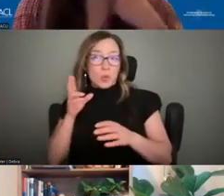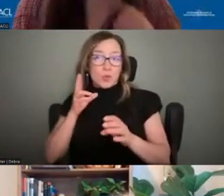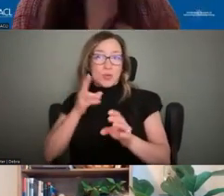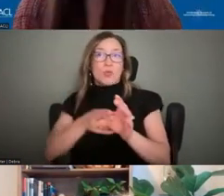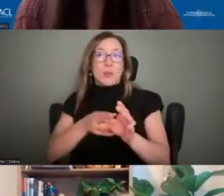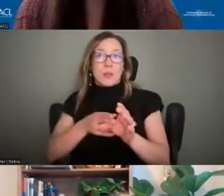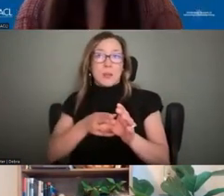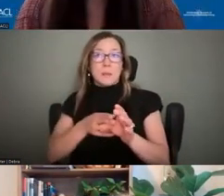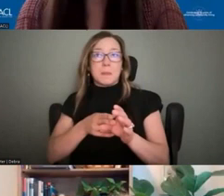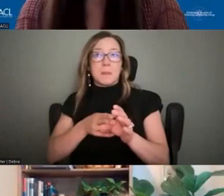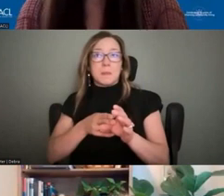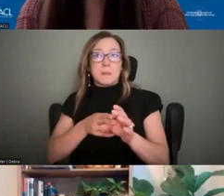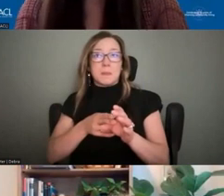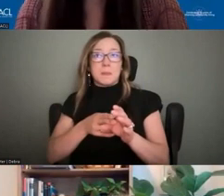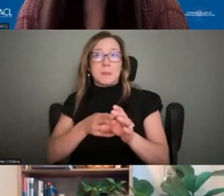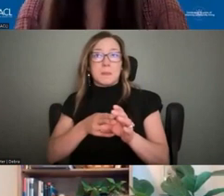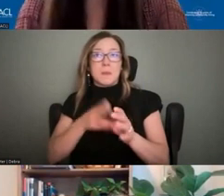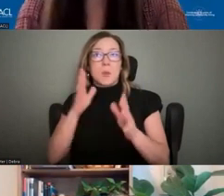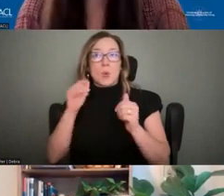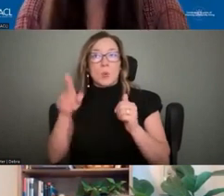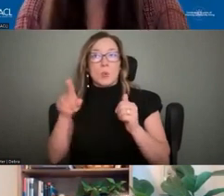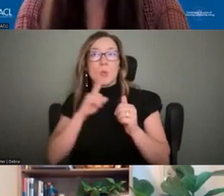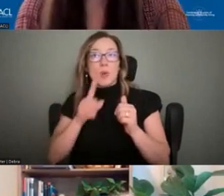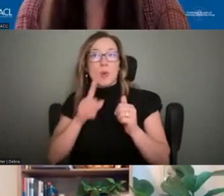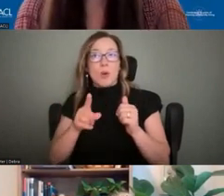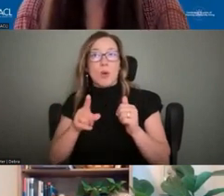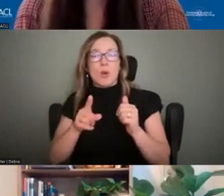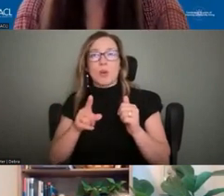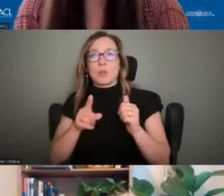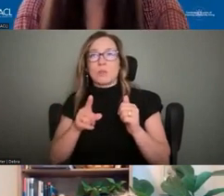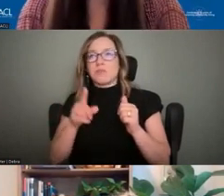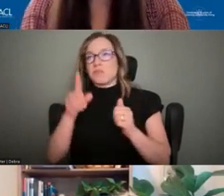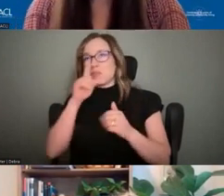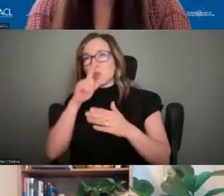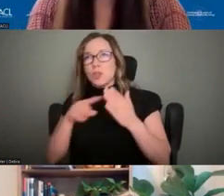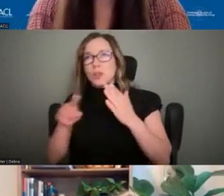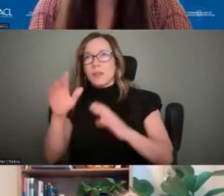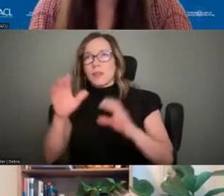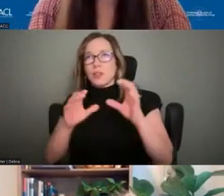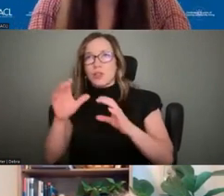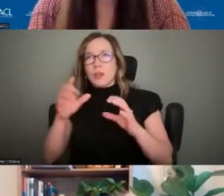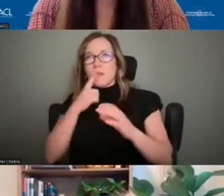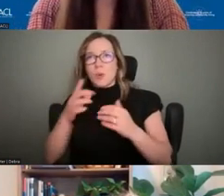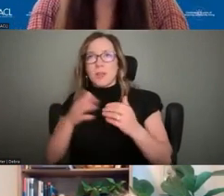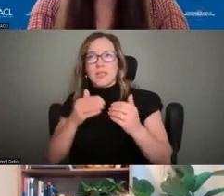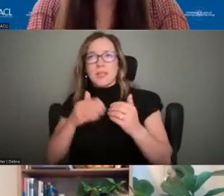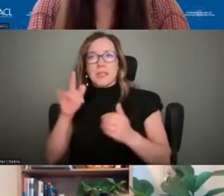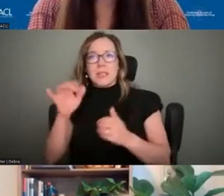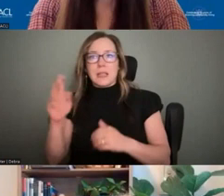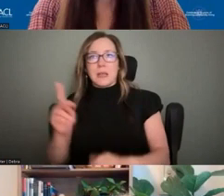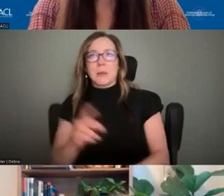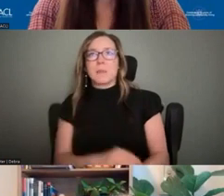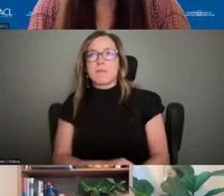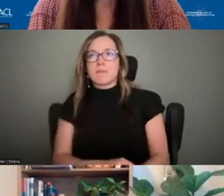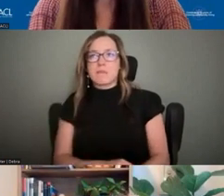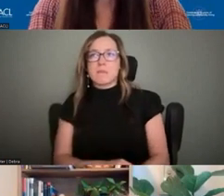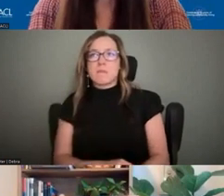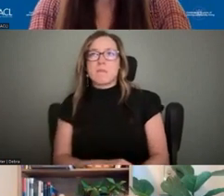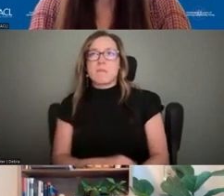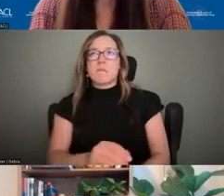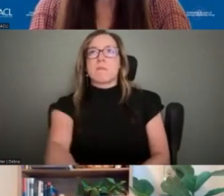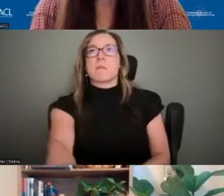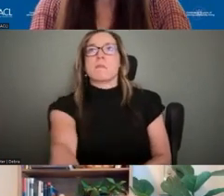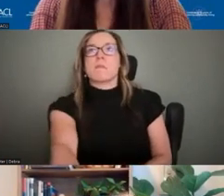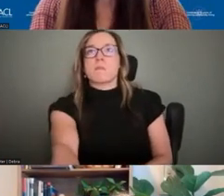of Champions, and we hope you are, of course, just check out the chat for those easy links. So I